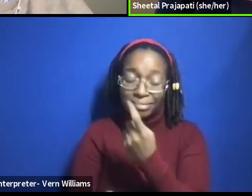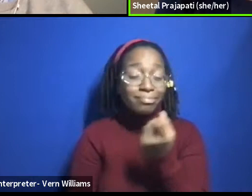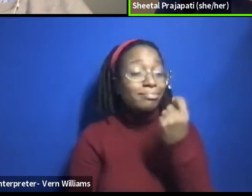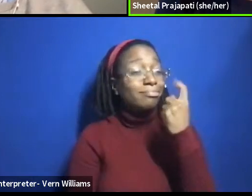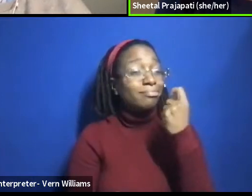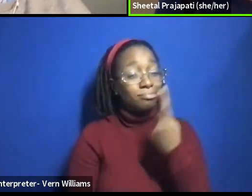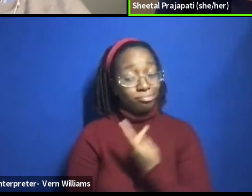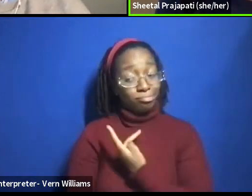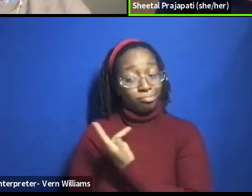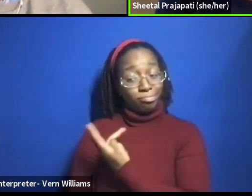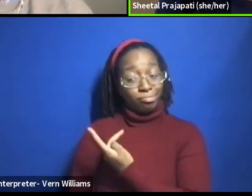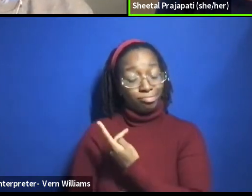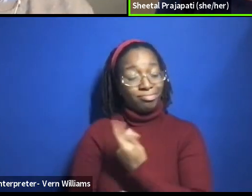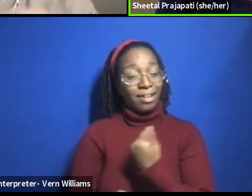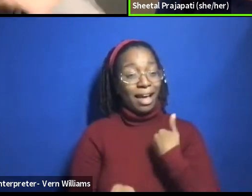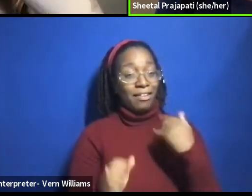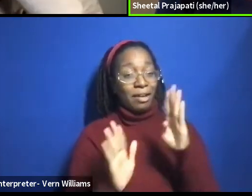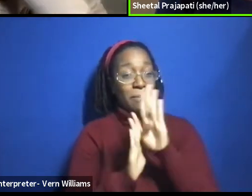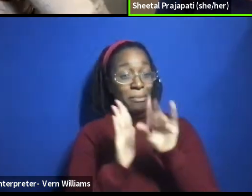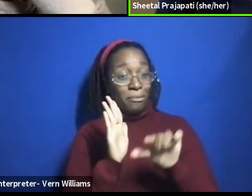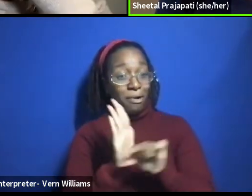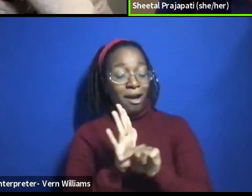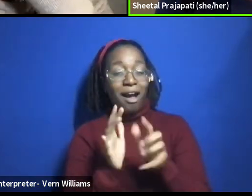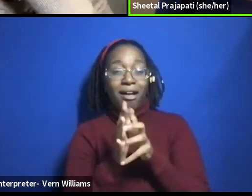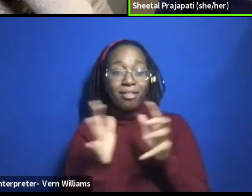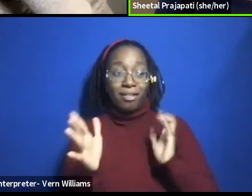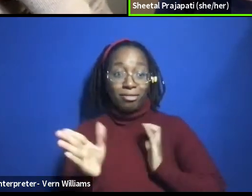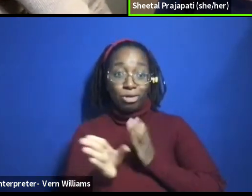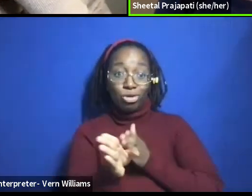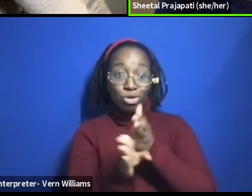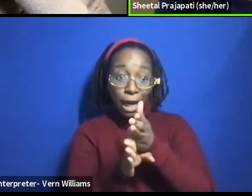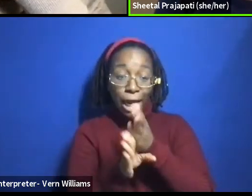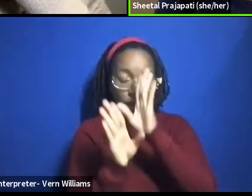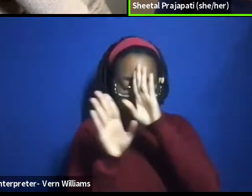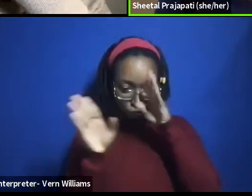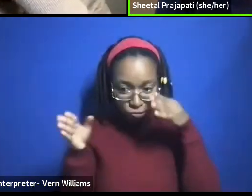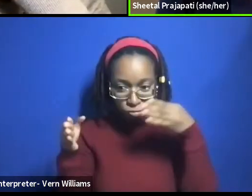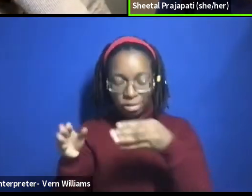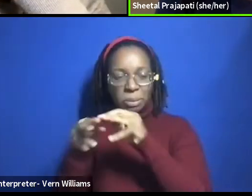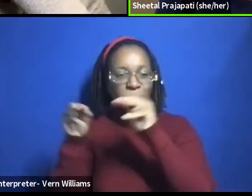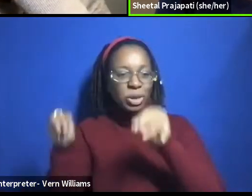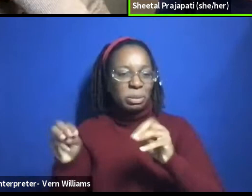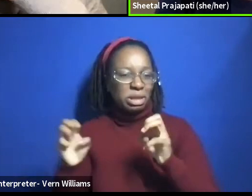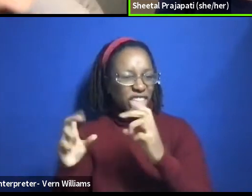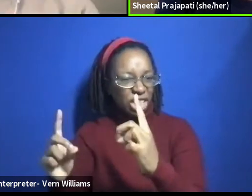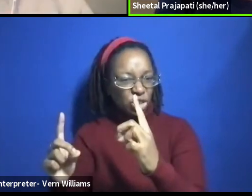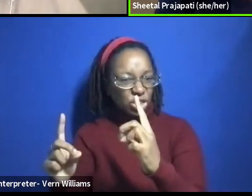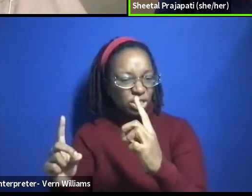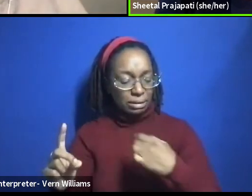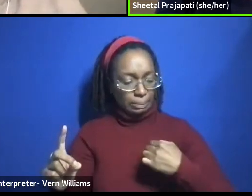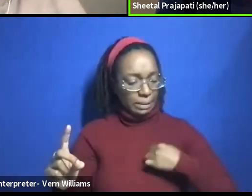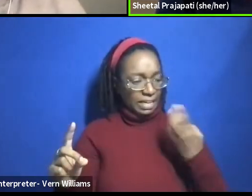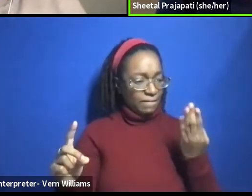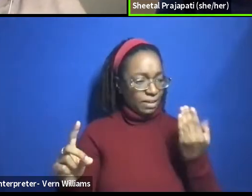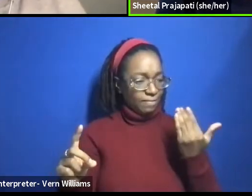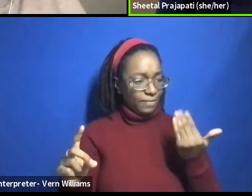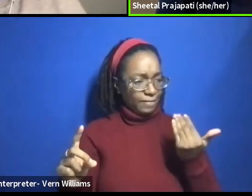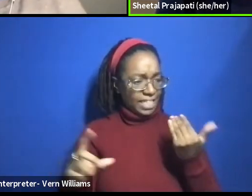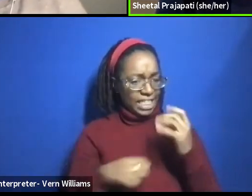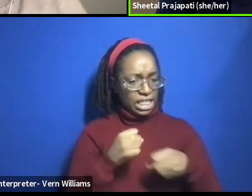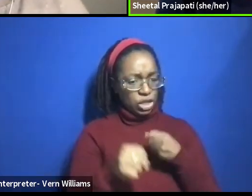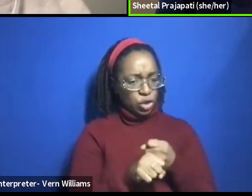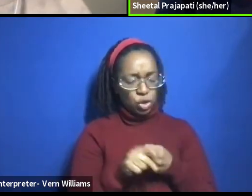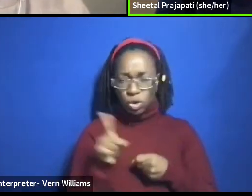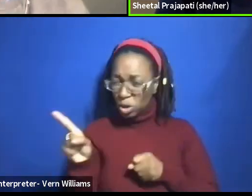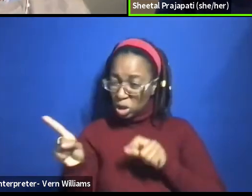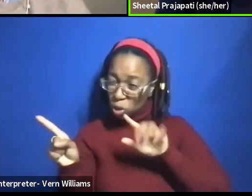from a background of spending a large part of our careers working in museum education. 15 years for me and what, 25 for you, Pablo?